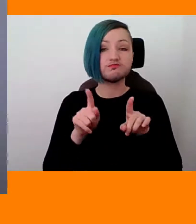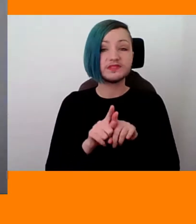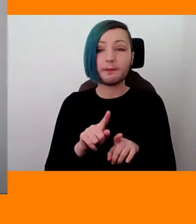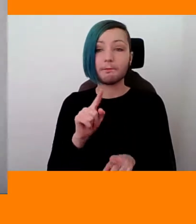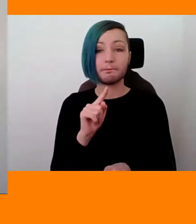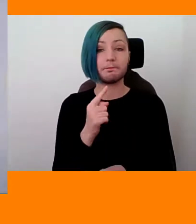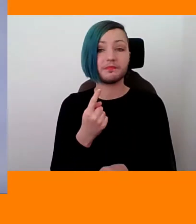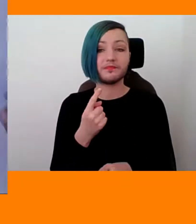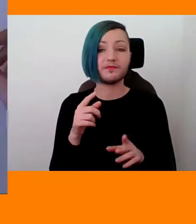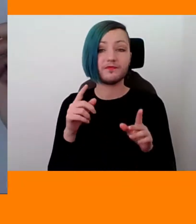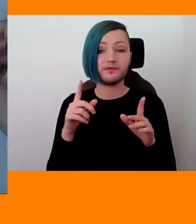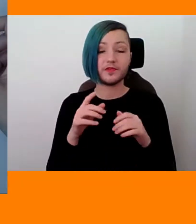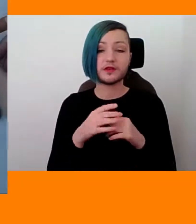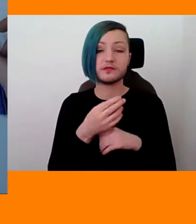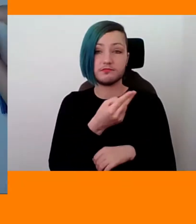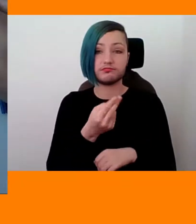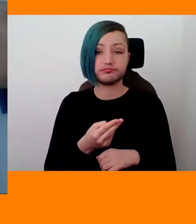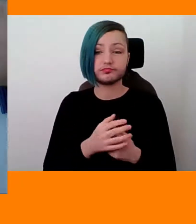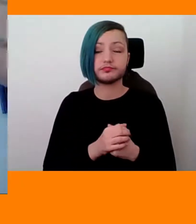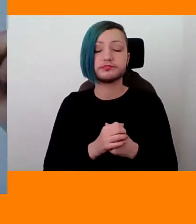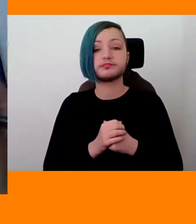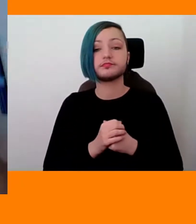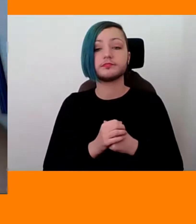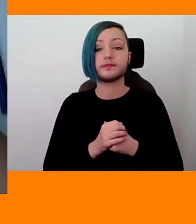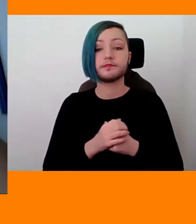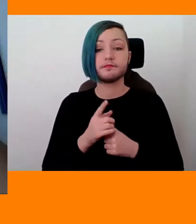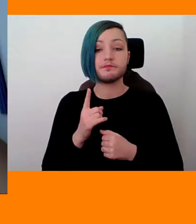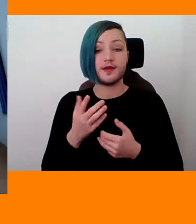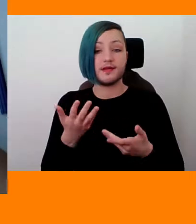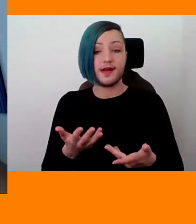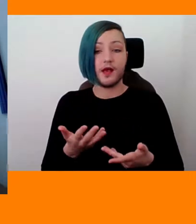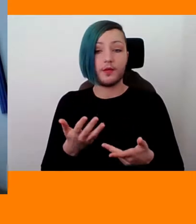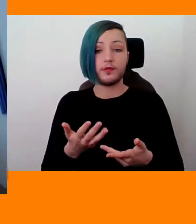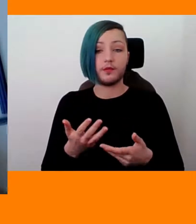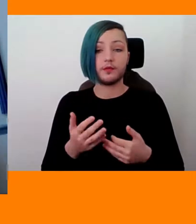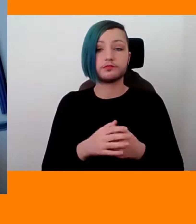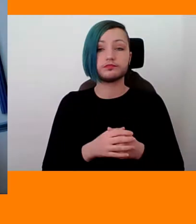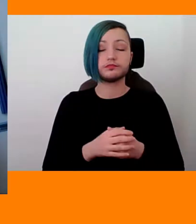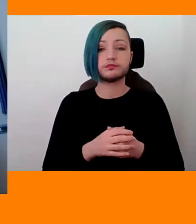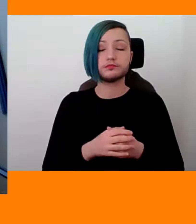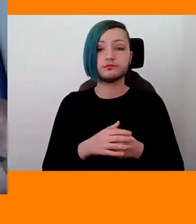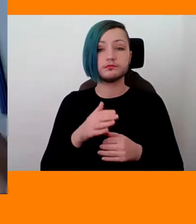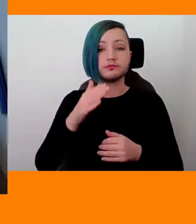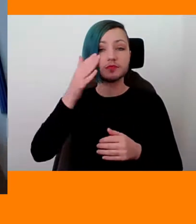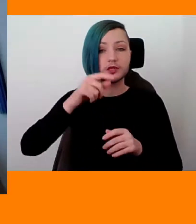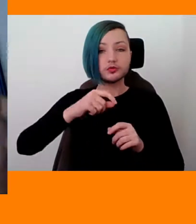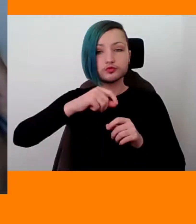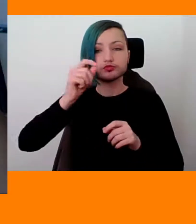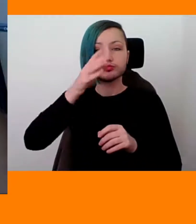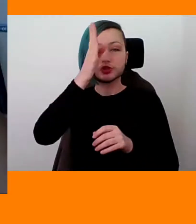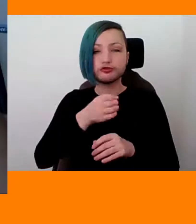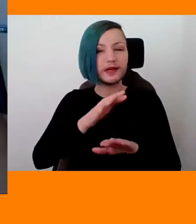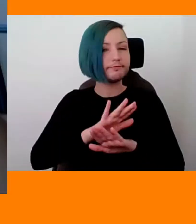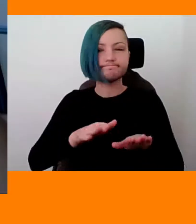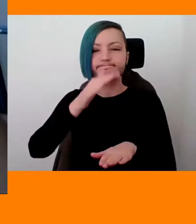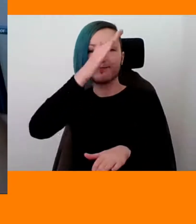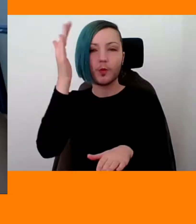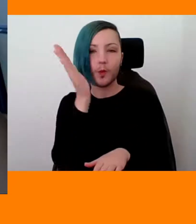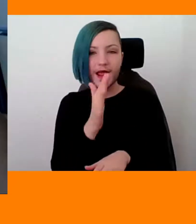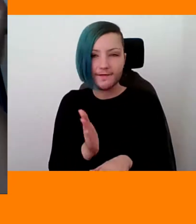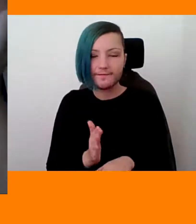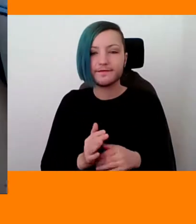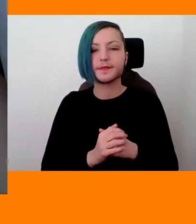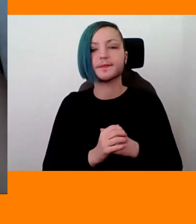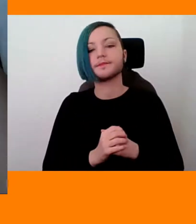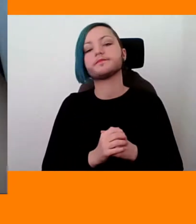one, except this time, the strokes are going to be wavy. So let's start with